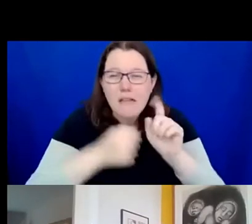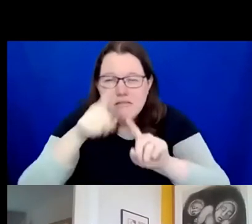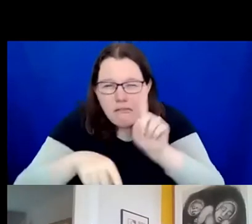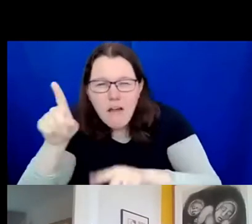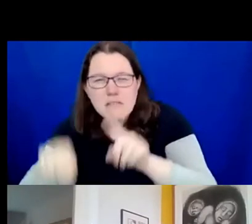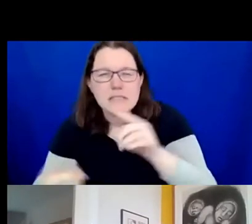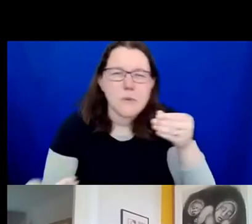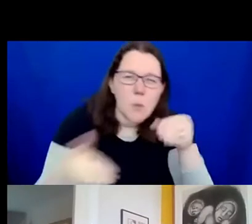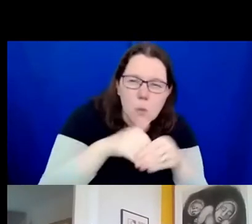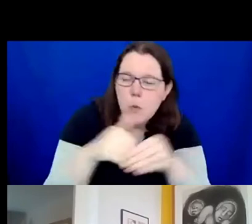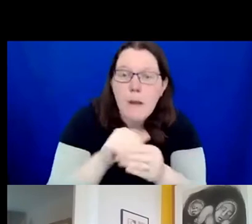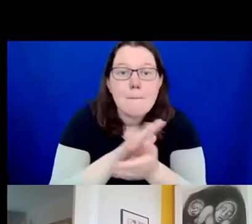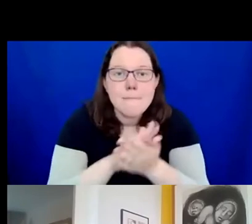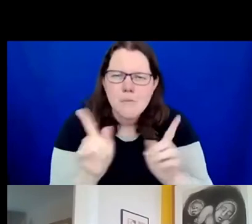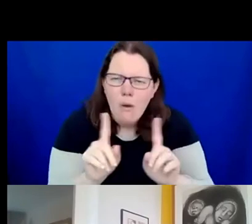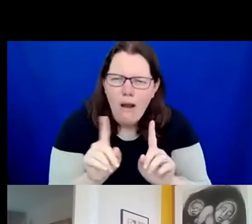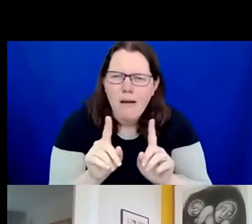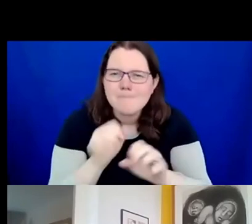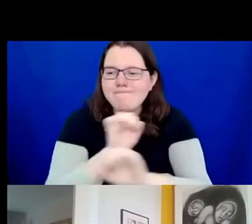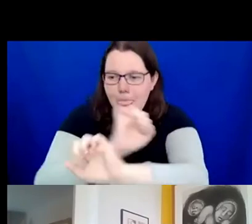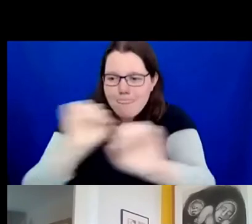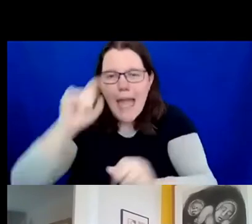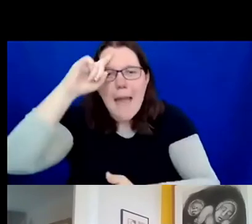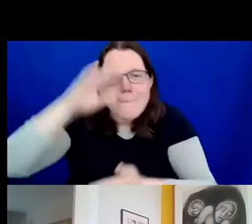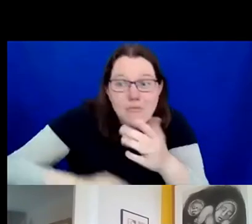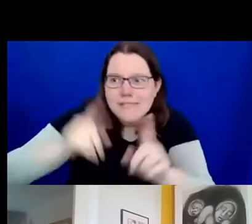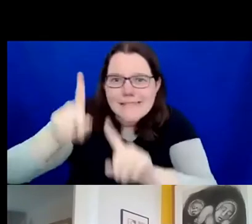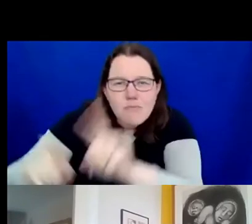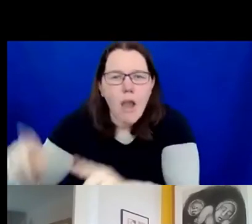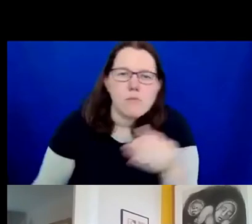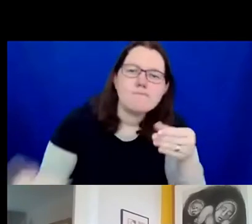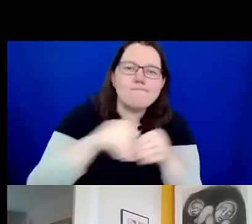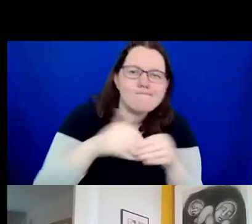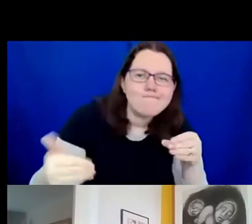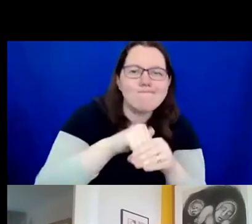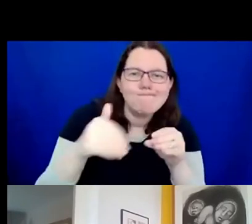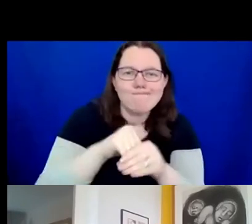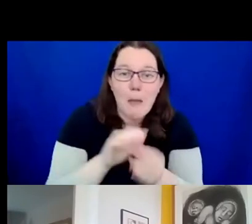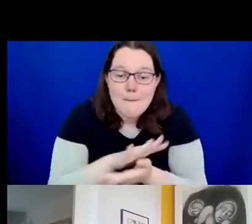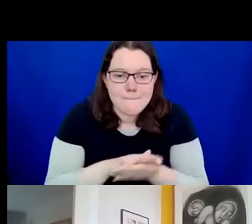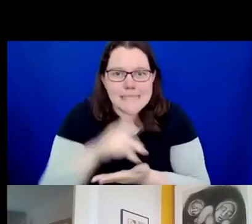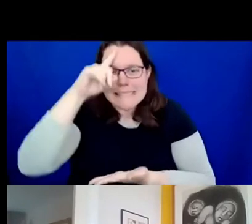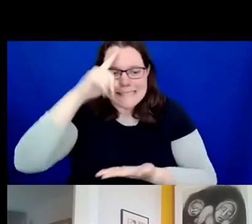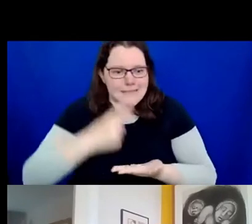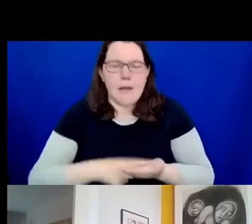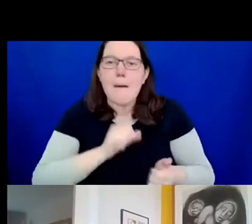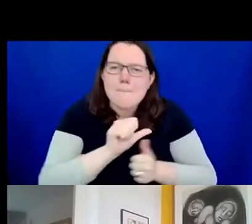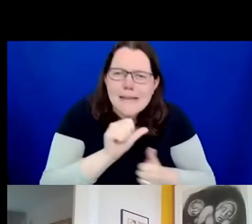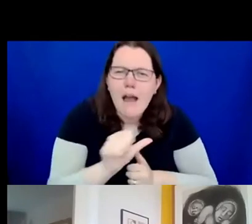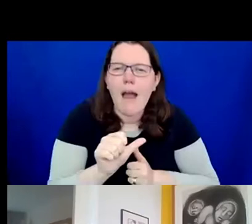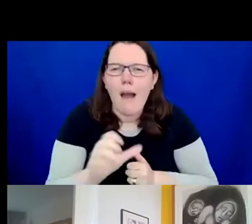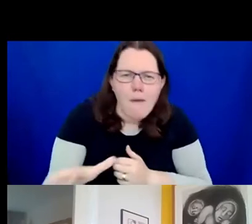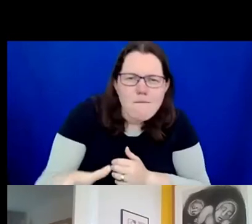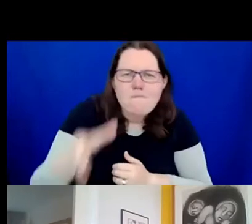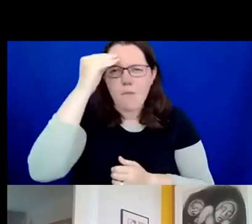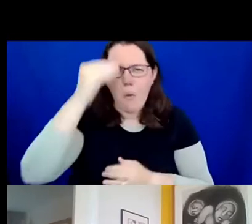views and experiences can be shared and built upon, leading to better, more informed decision-making. But why do we